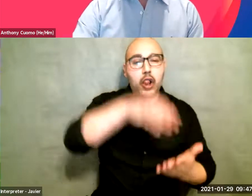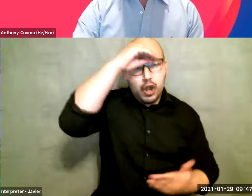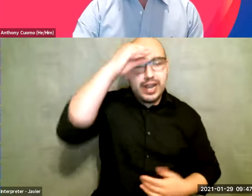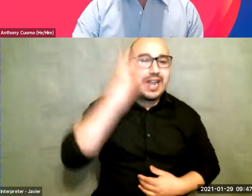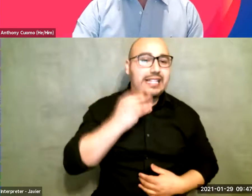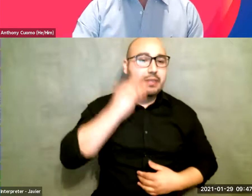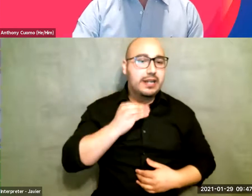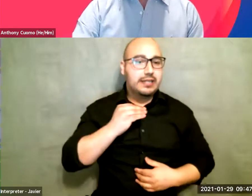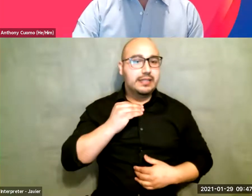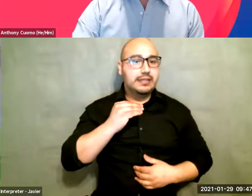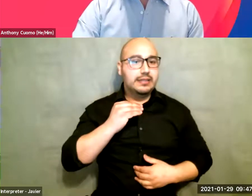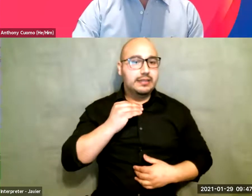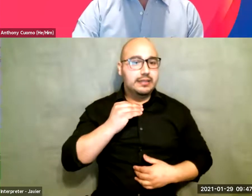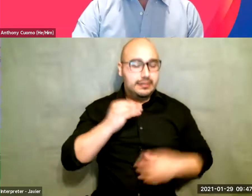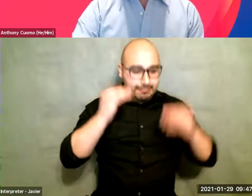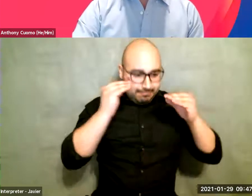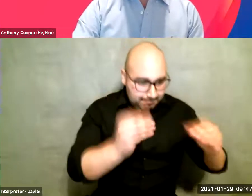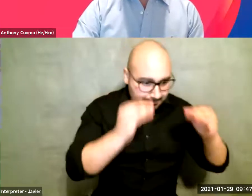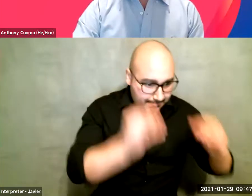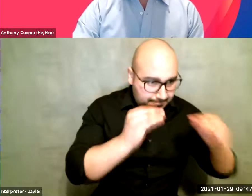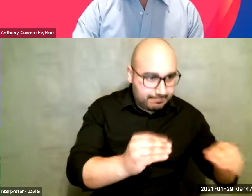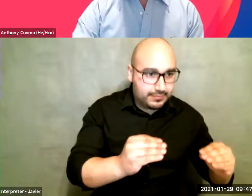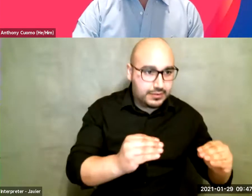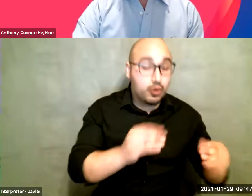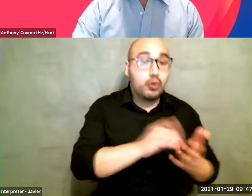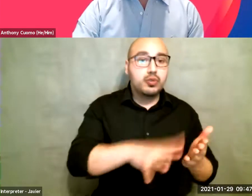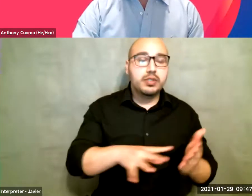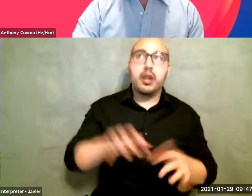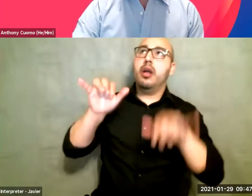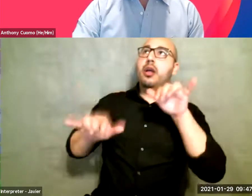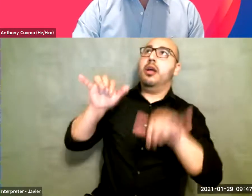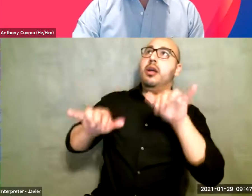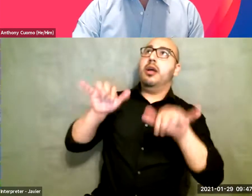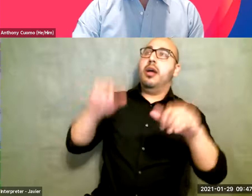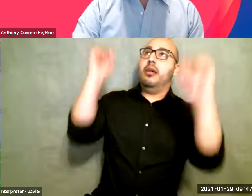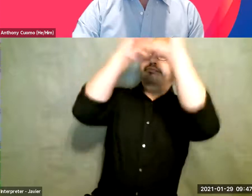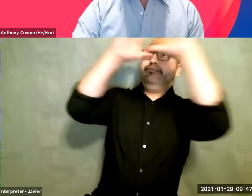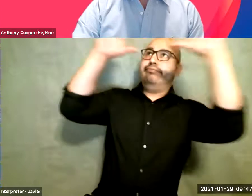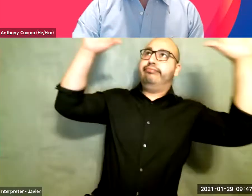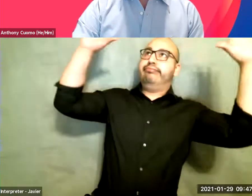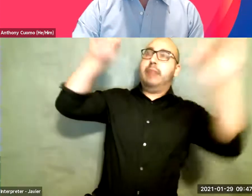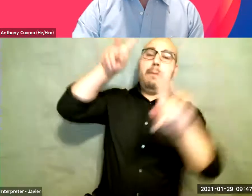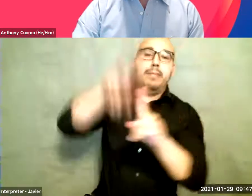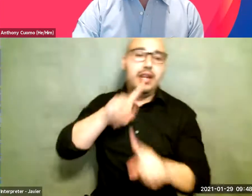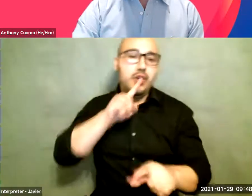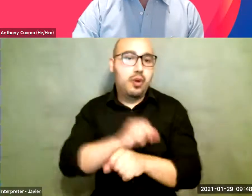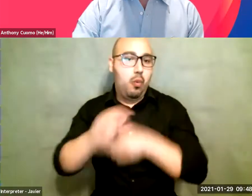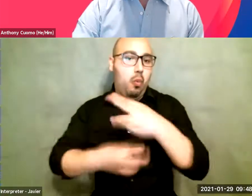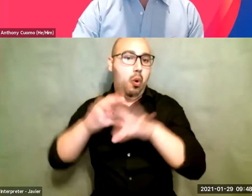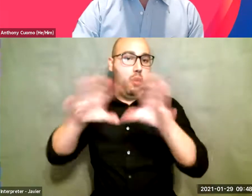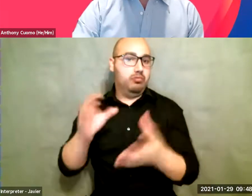start to practice the kind of skills they're going to have to do in that real world. So one thing that's going to be essential no matter where they